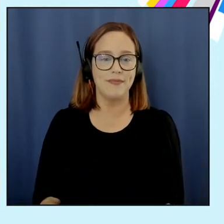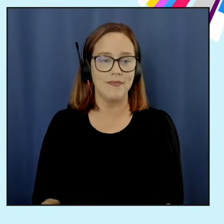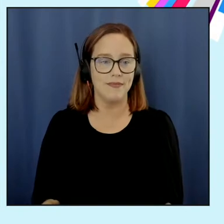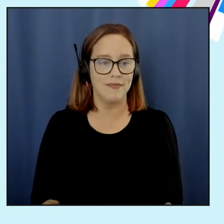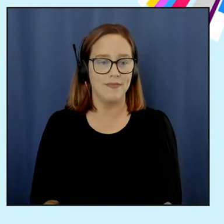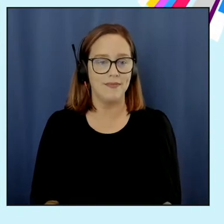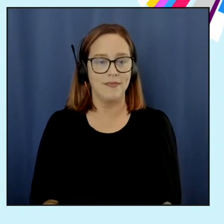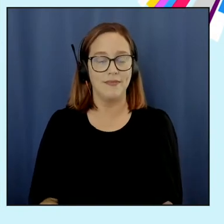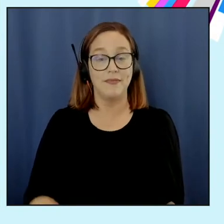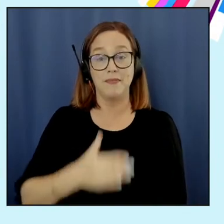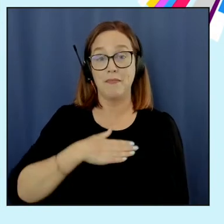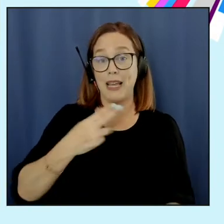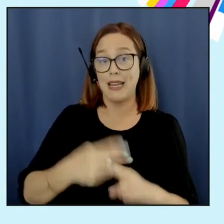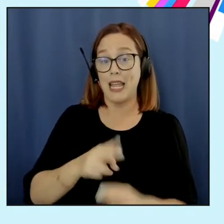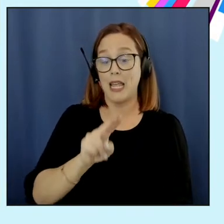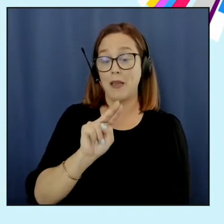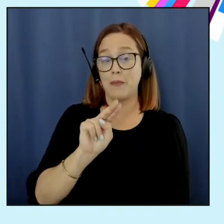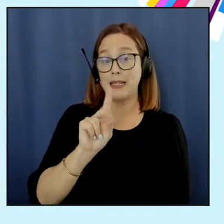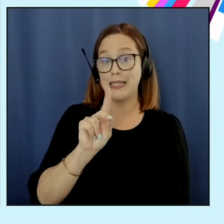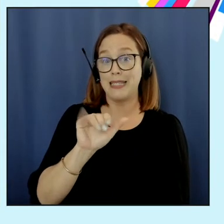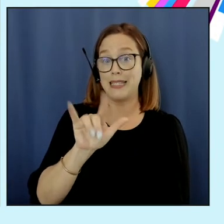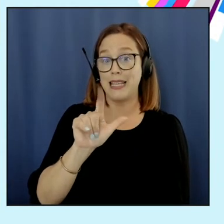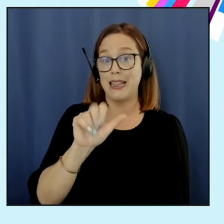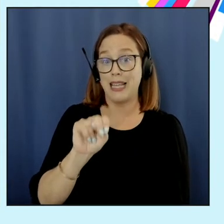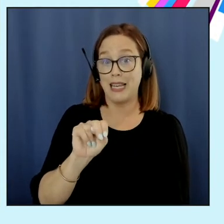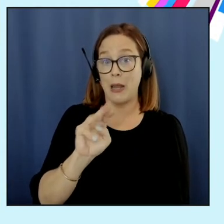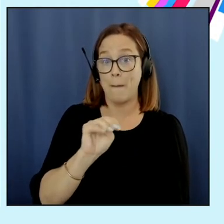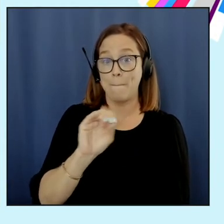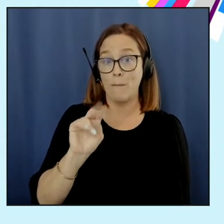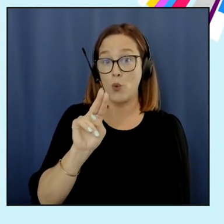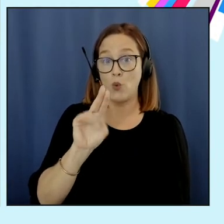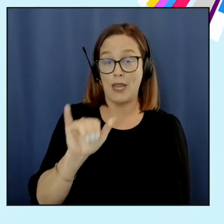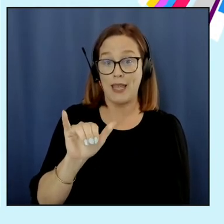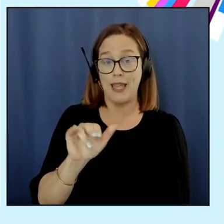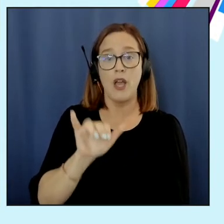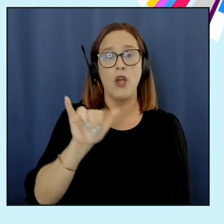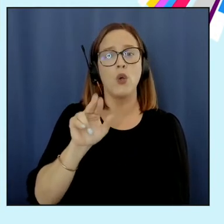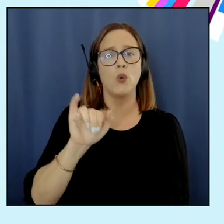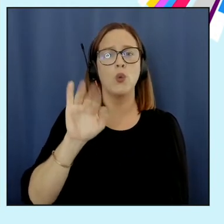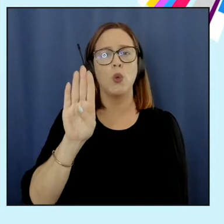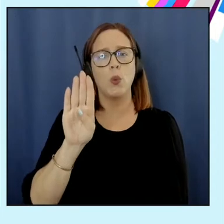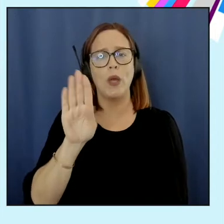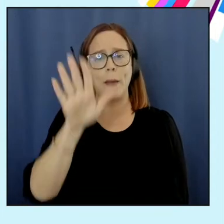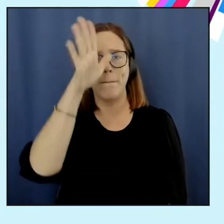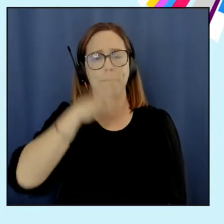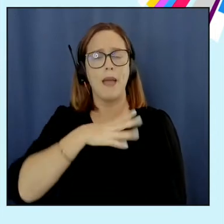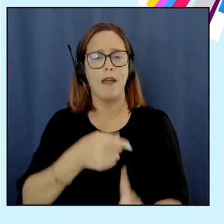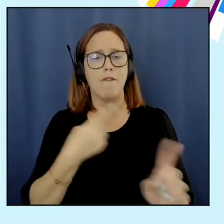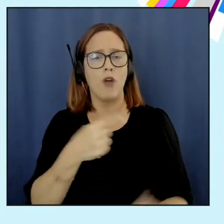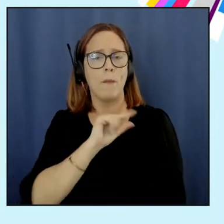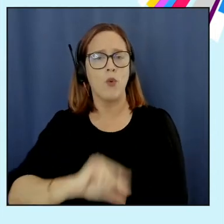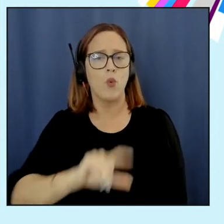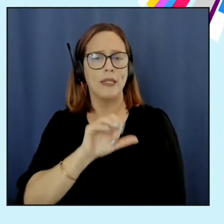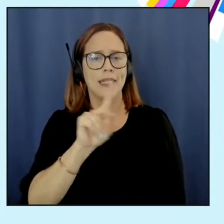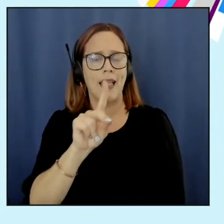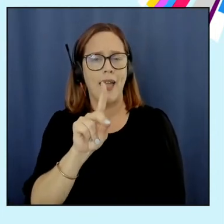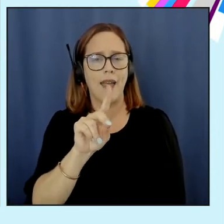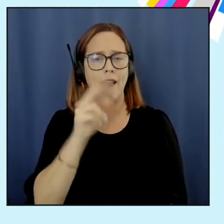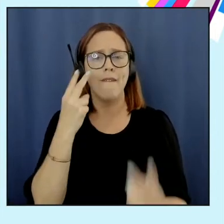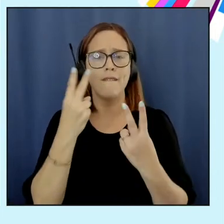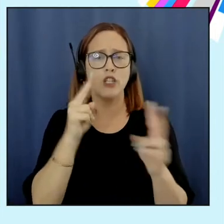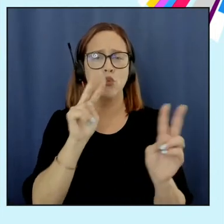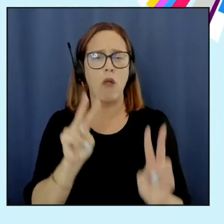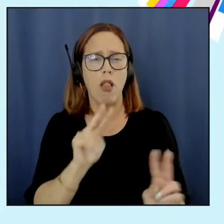My name's Dylan Mooney. I'm a Yui man from Queensland, and I'm a visual artist. I started using queer